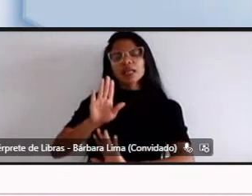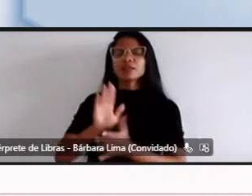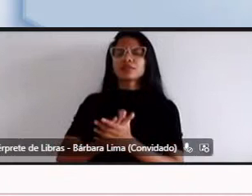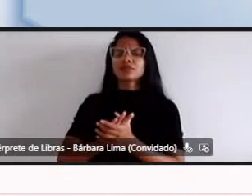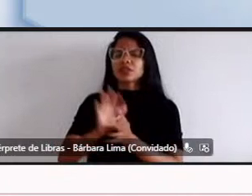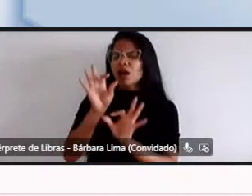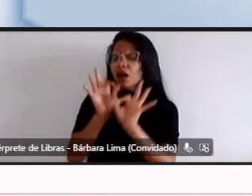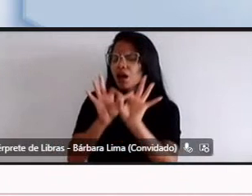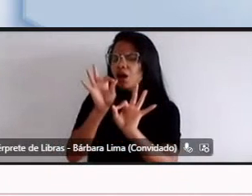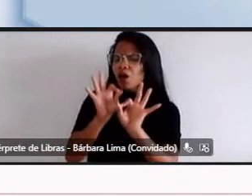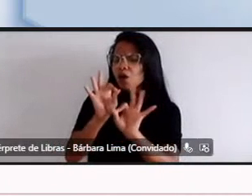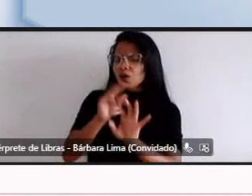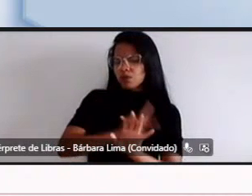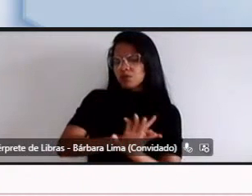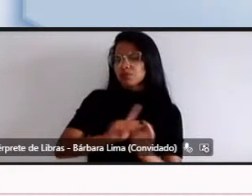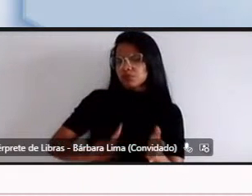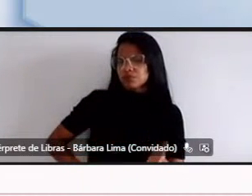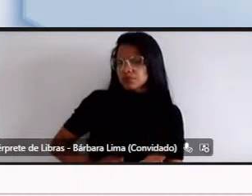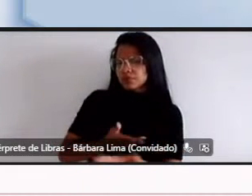Could you click again?